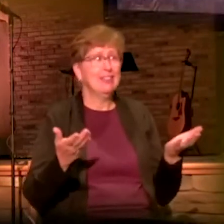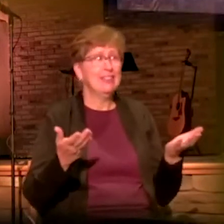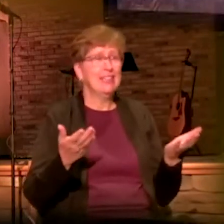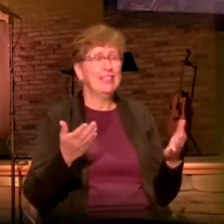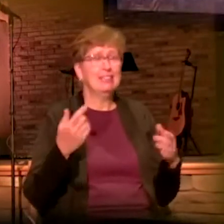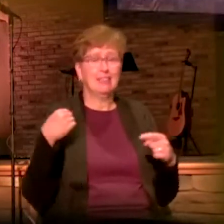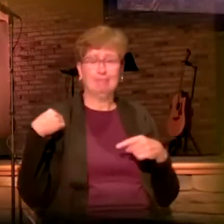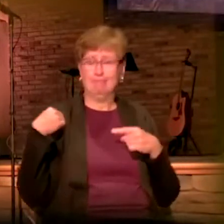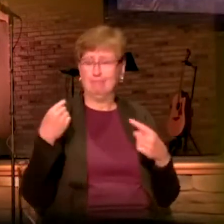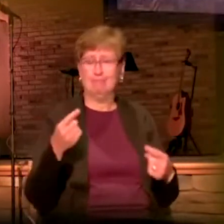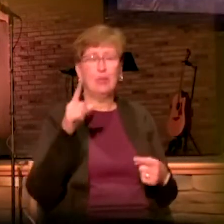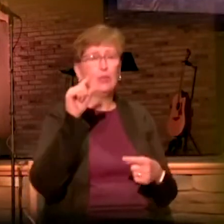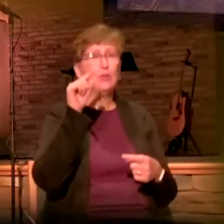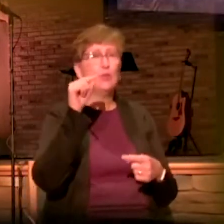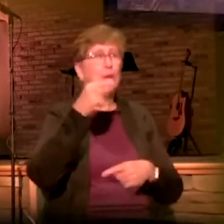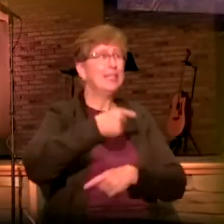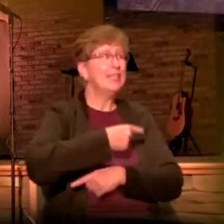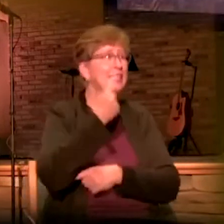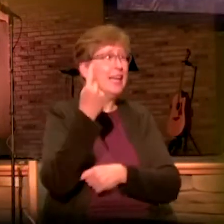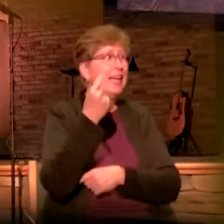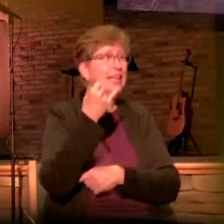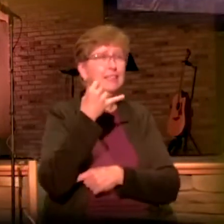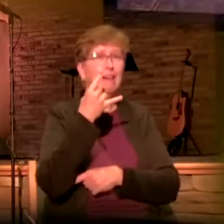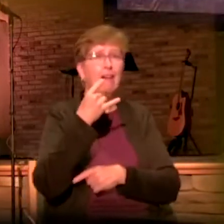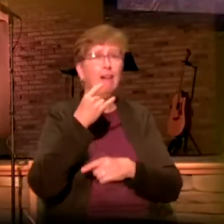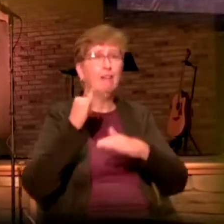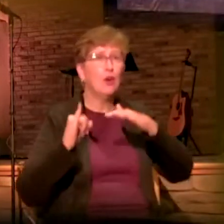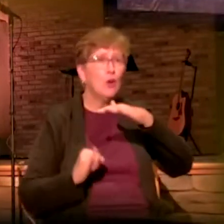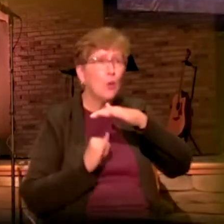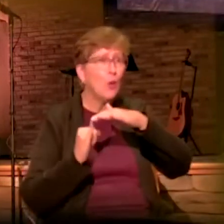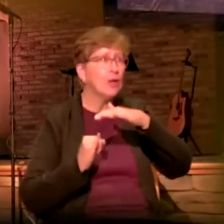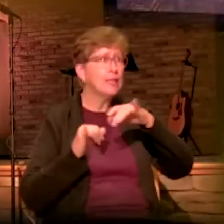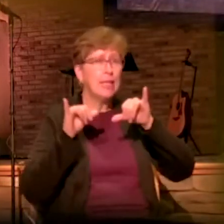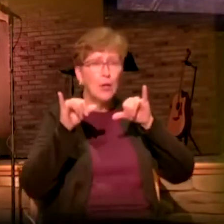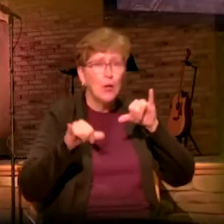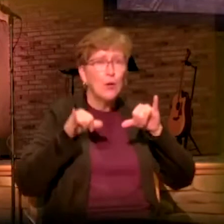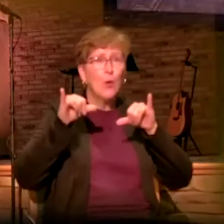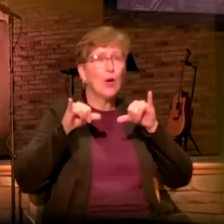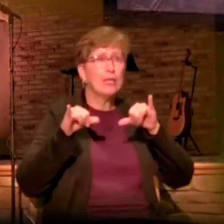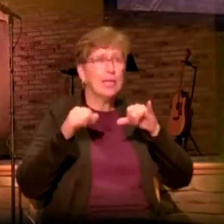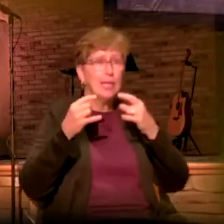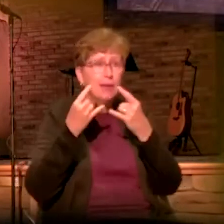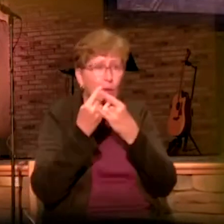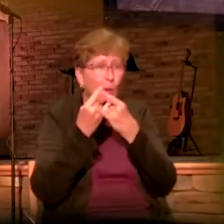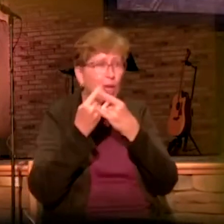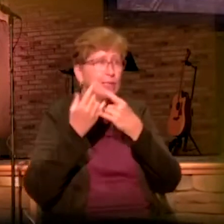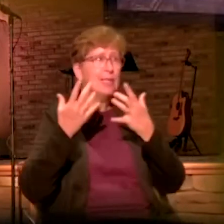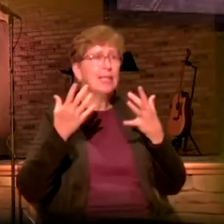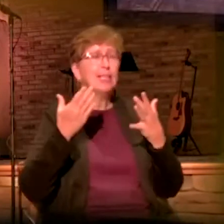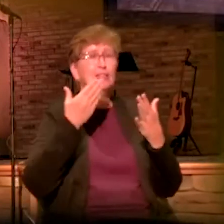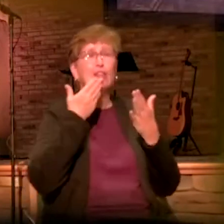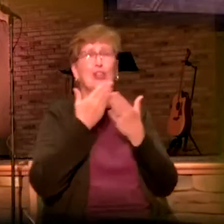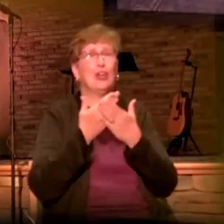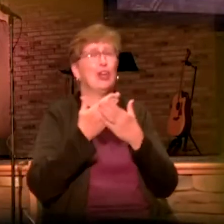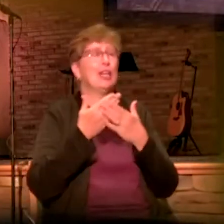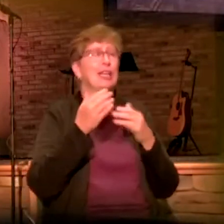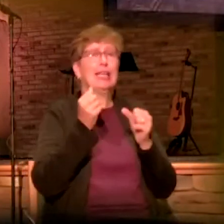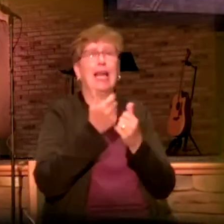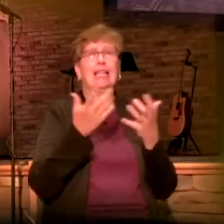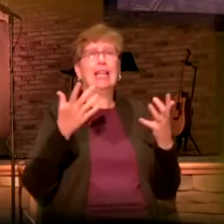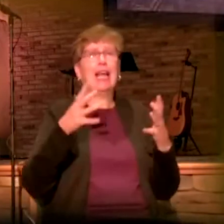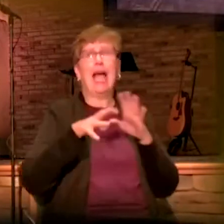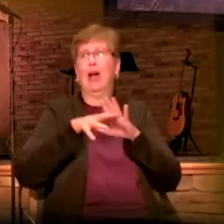After 20 days of quarantine, it's actually good to be anywhere, okay? And beyond the walls of